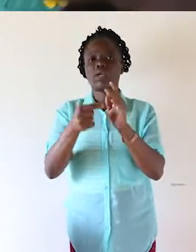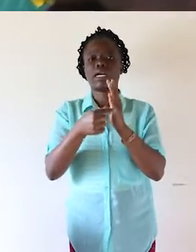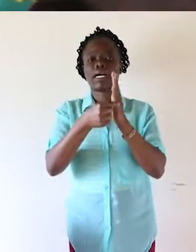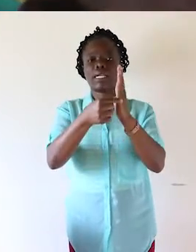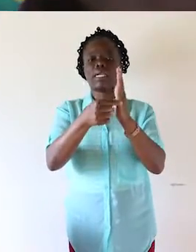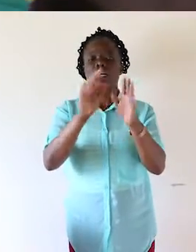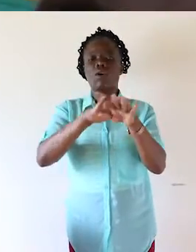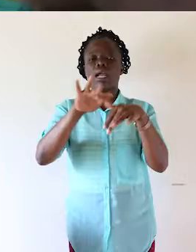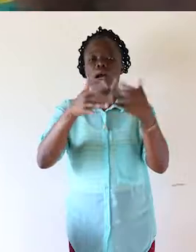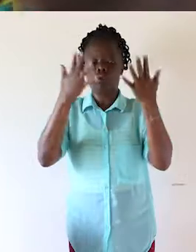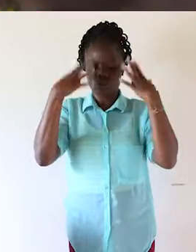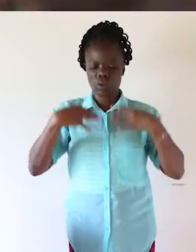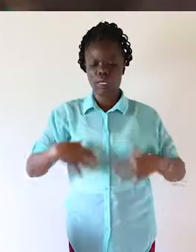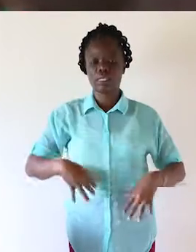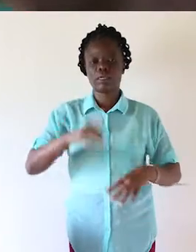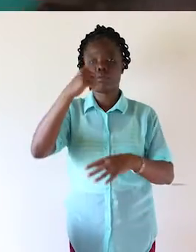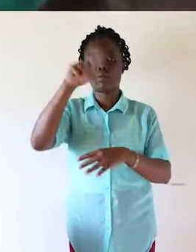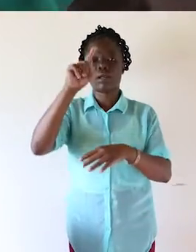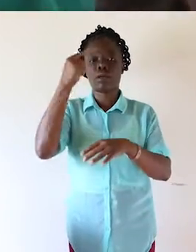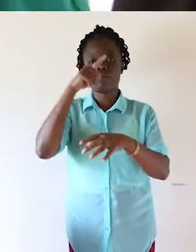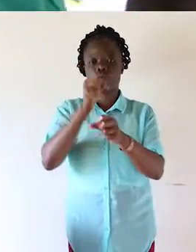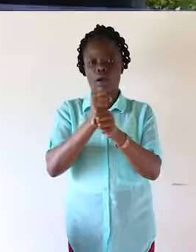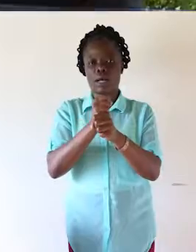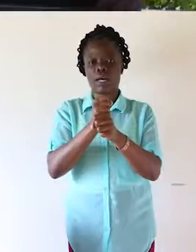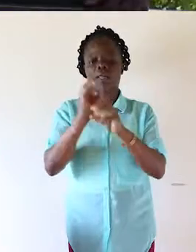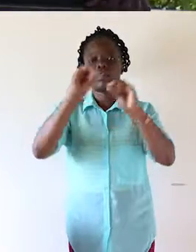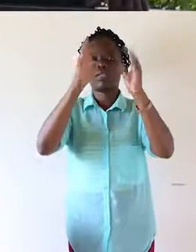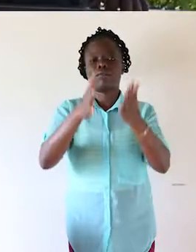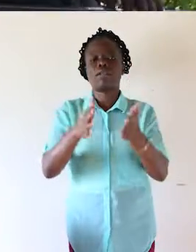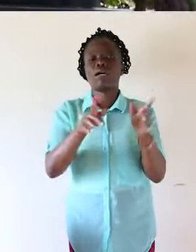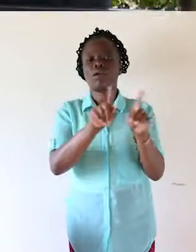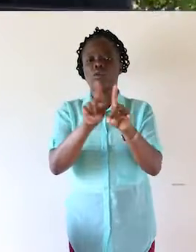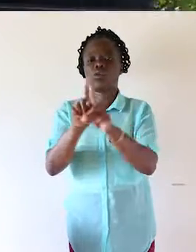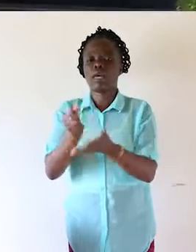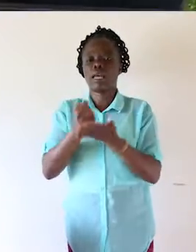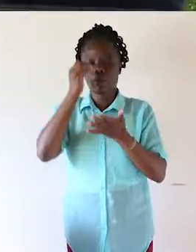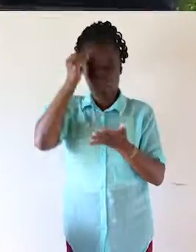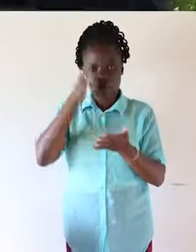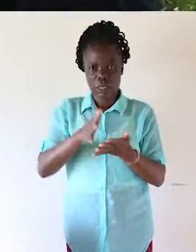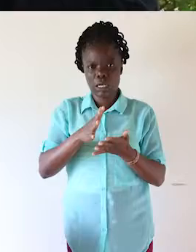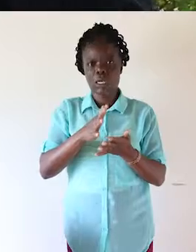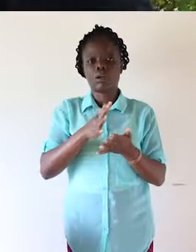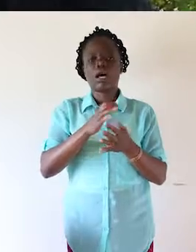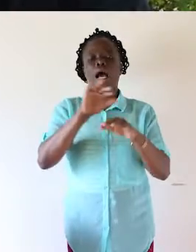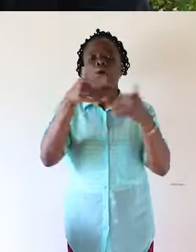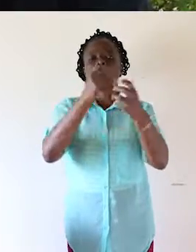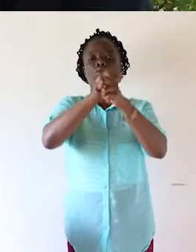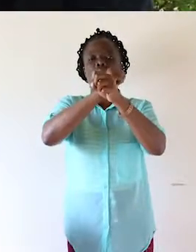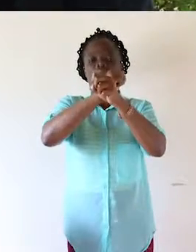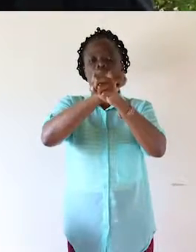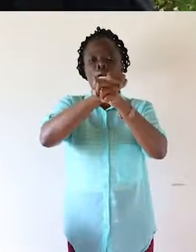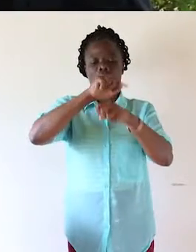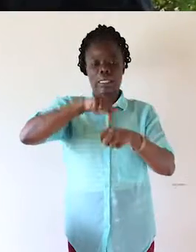on how to dress properly for work. The intervener also helps the learner how to